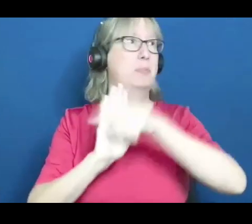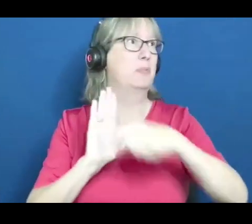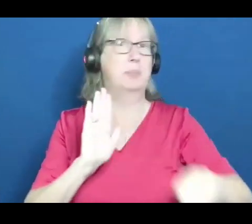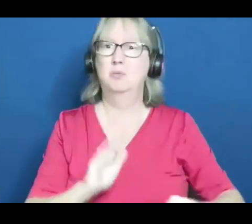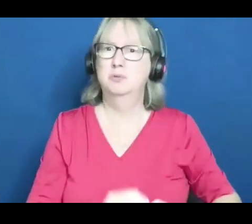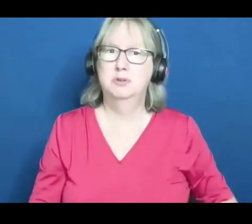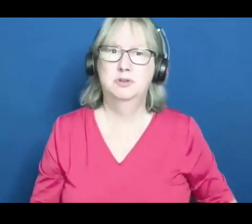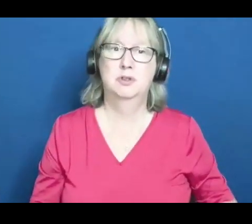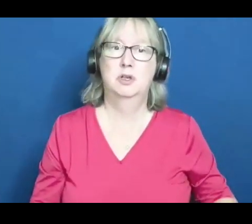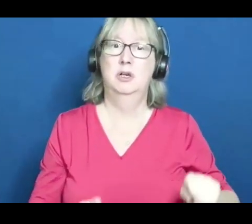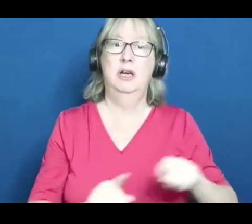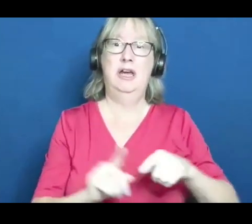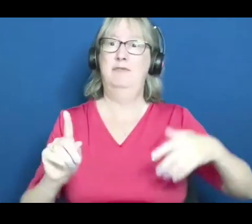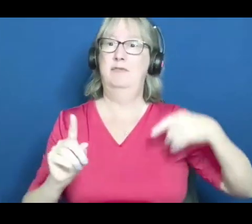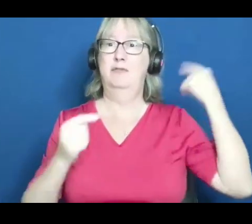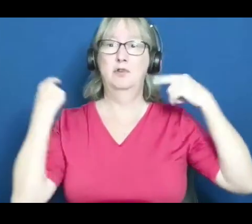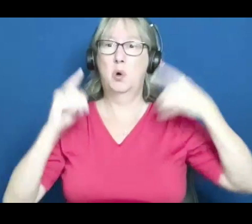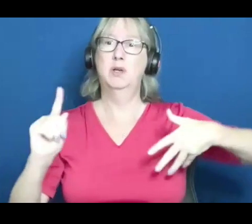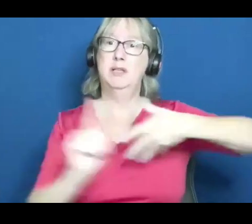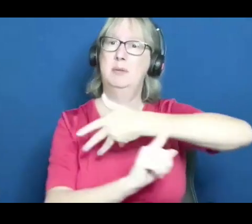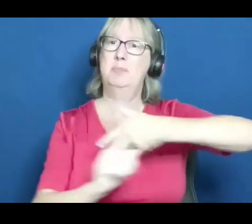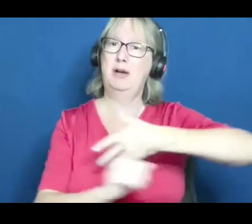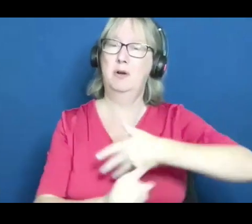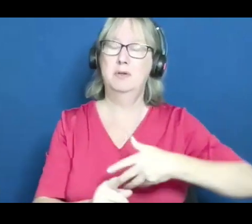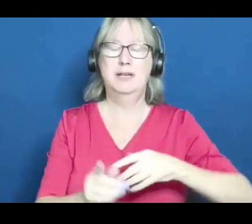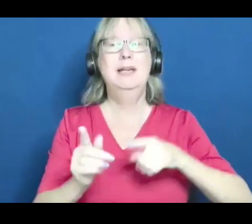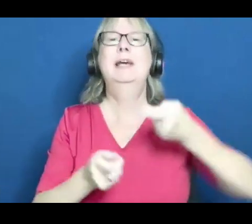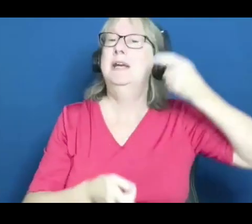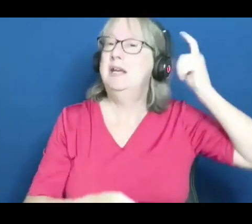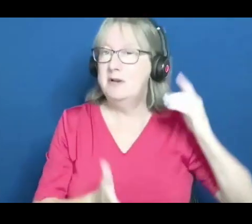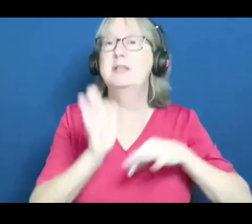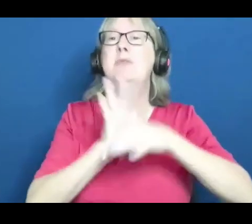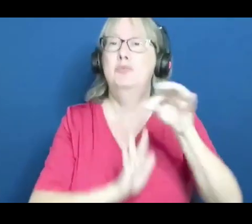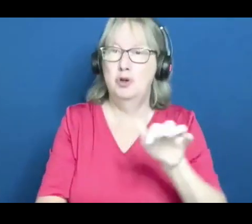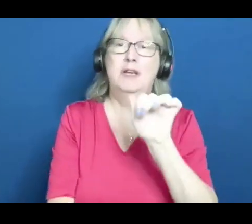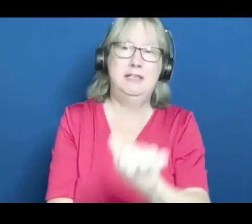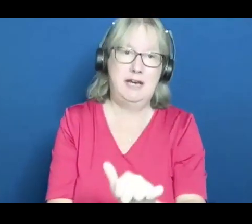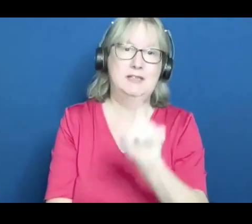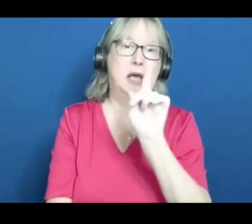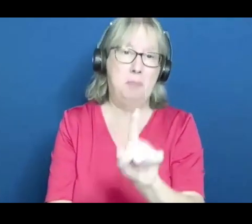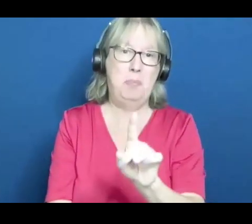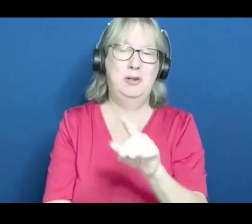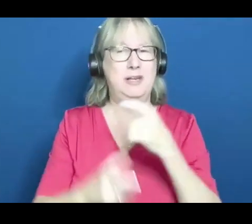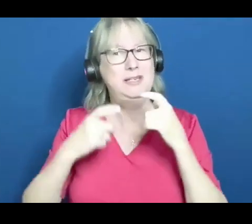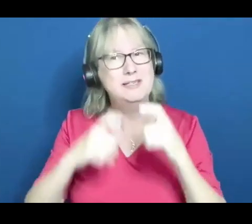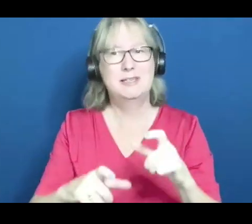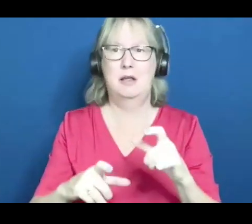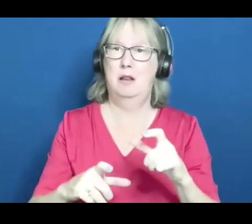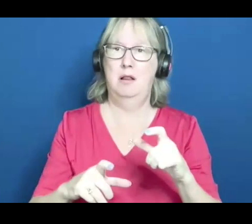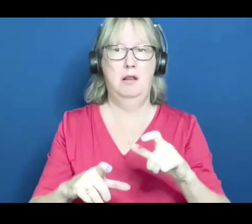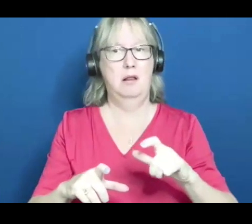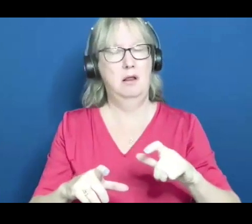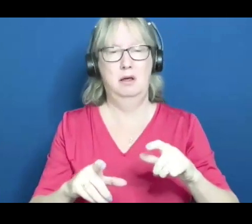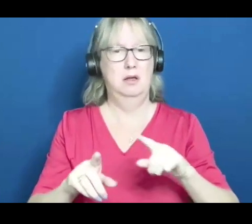problem. Obviously, with background noise as well, as hearing aid technology's got better able to deal with noise and various noise